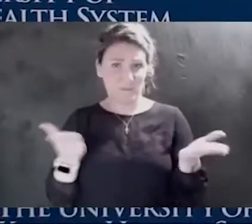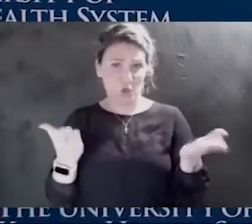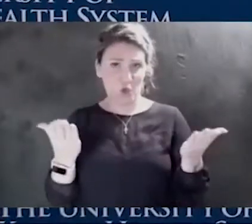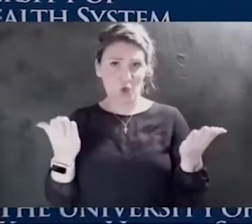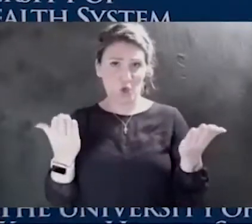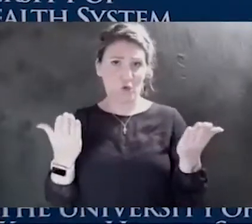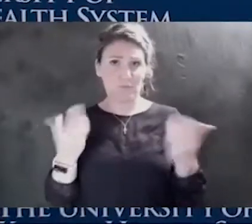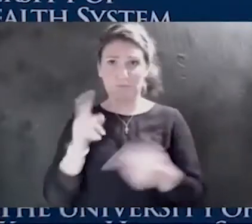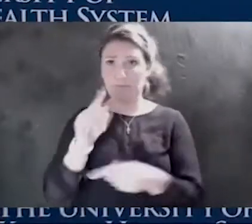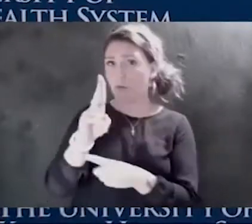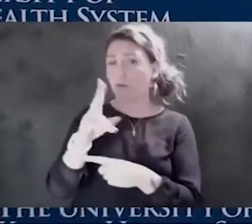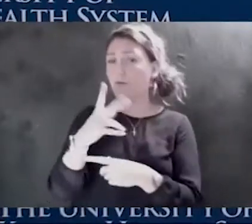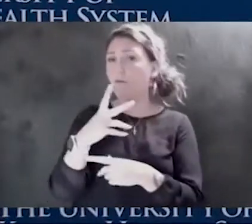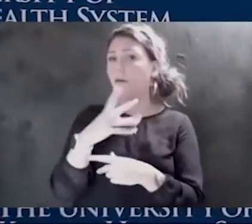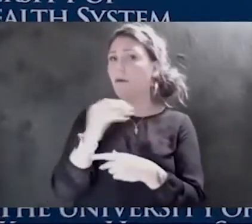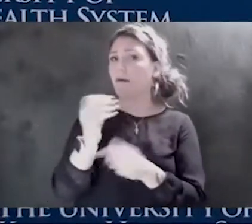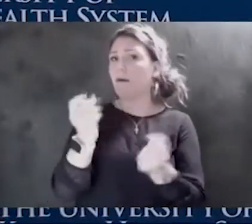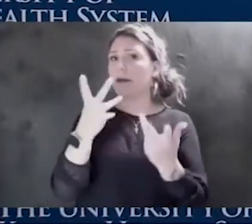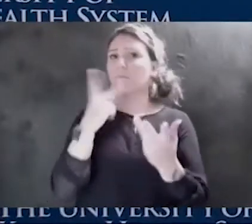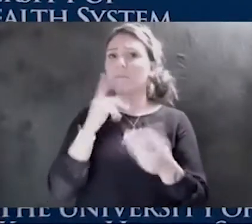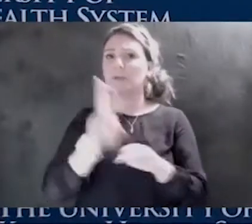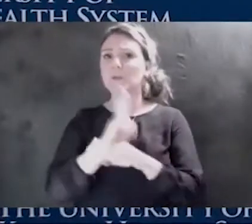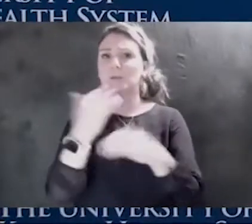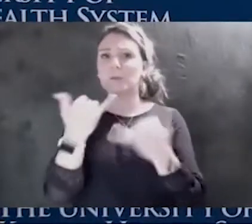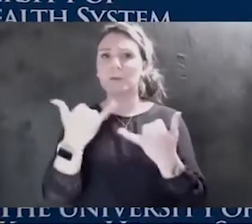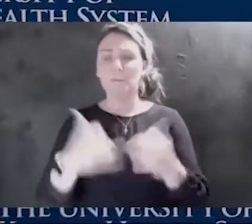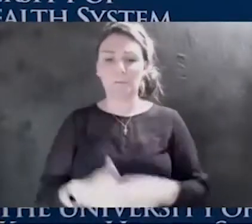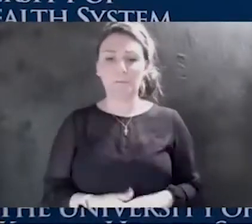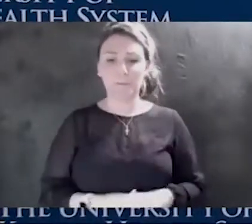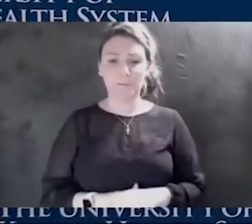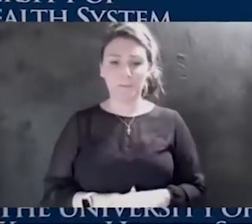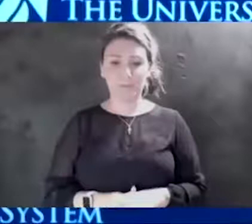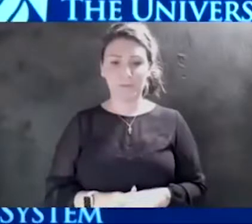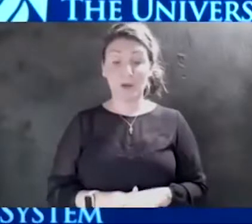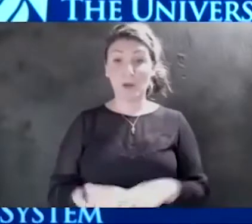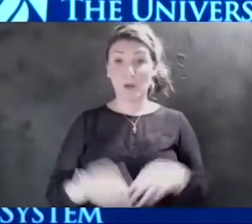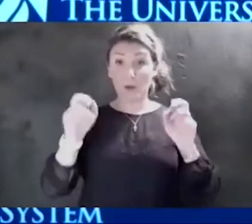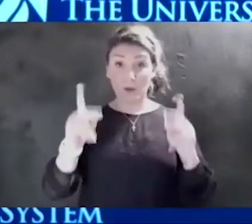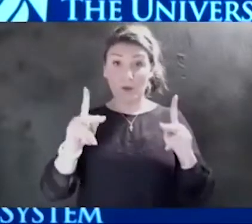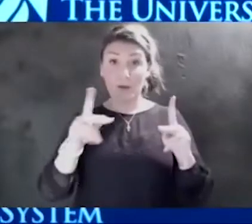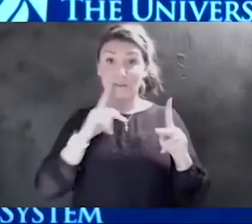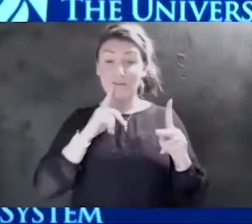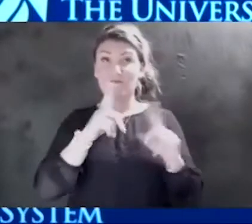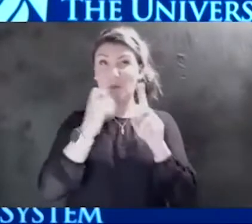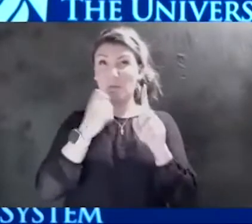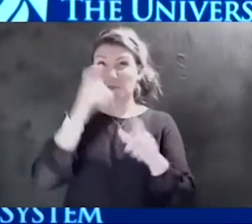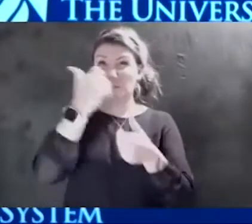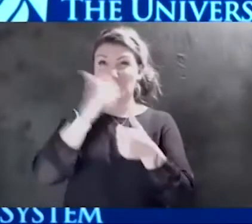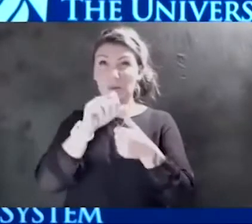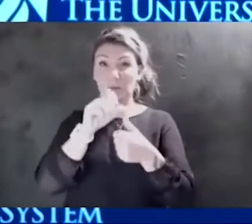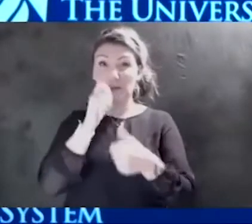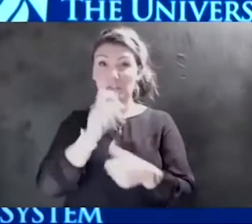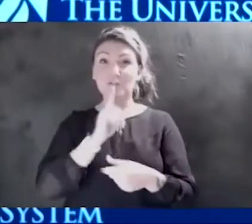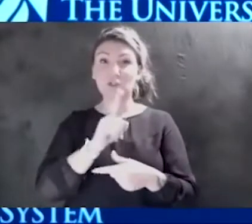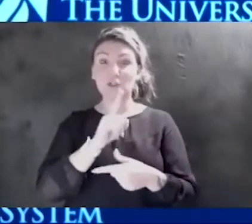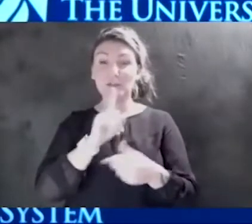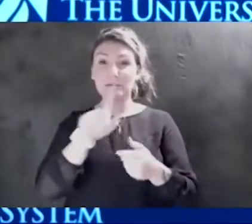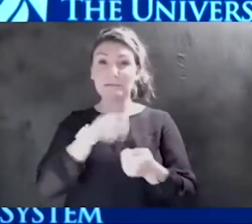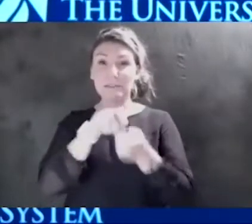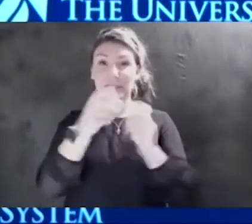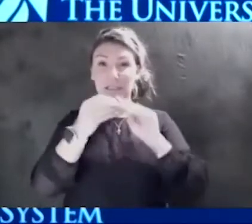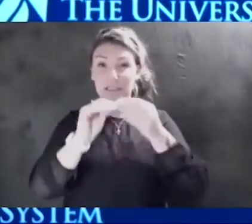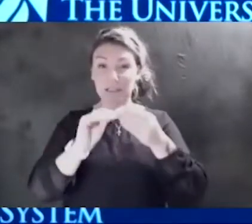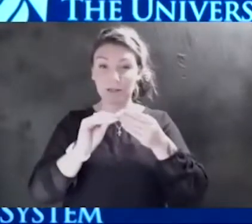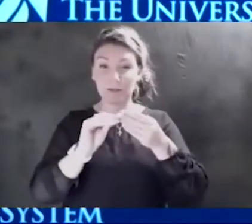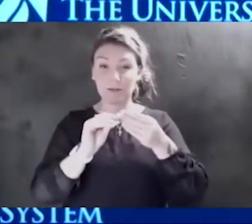how many of those are being occupied right now? Okay. Off the top of my head, I'm not sure I can give you the numbers. I want to. We